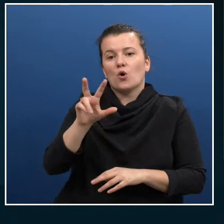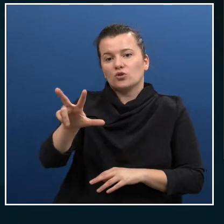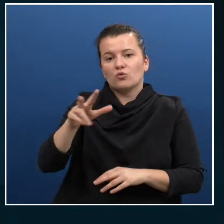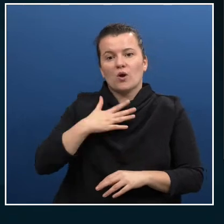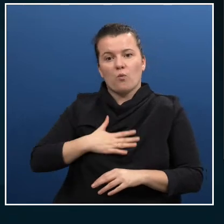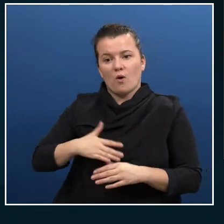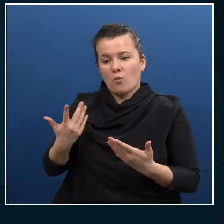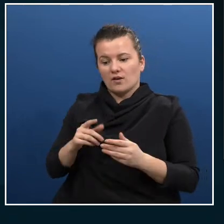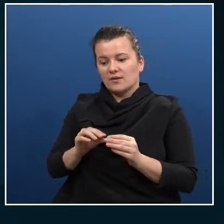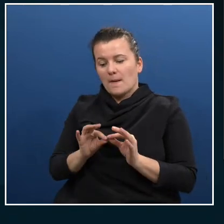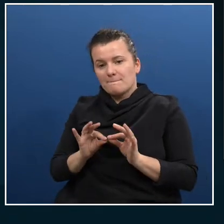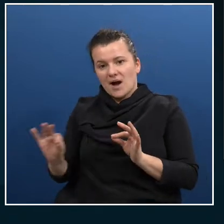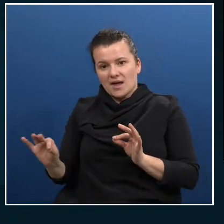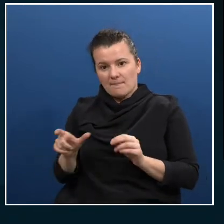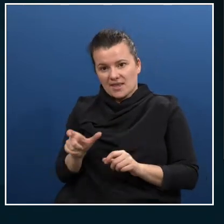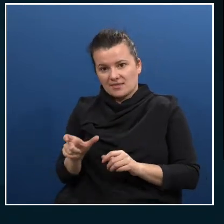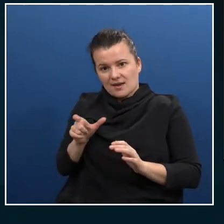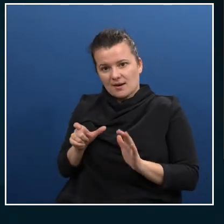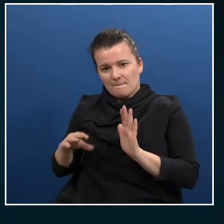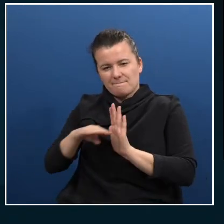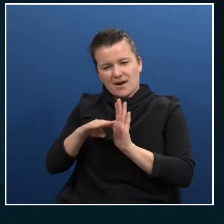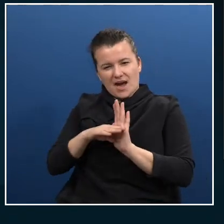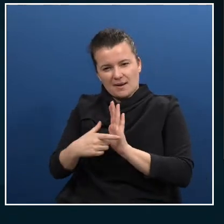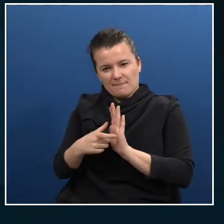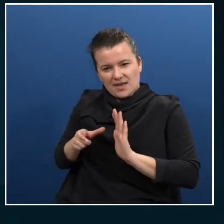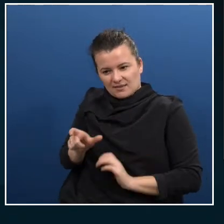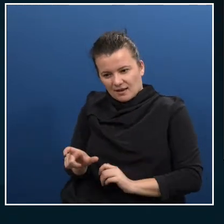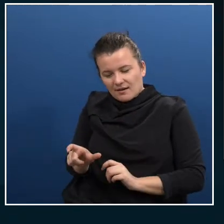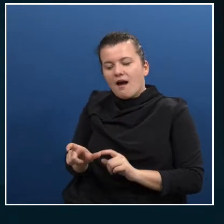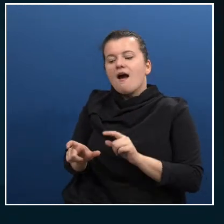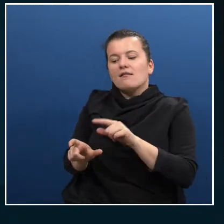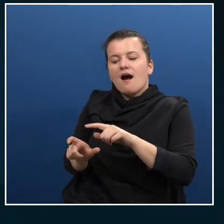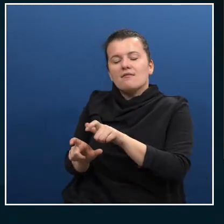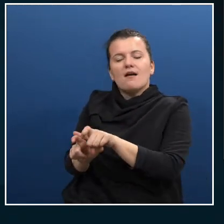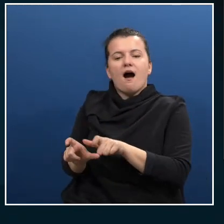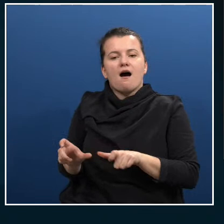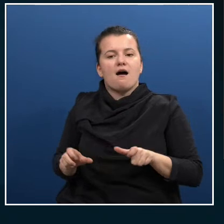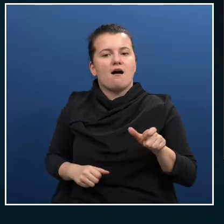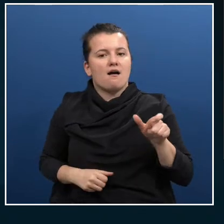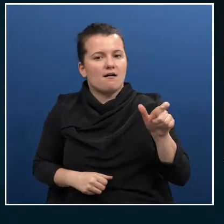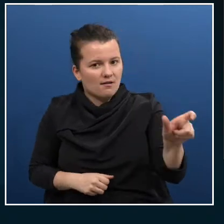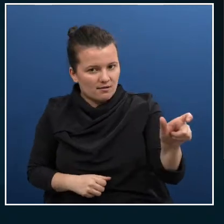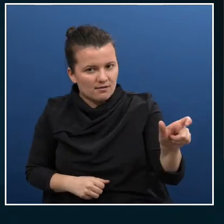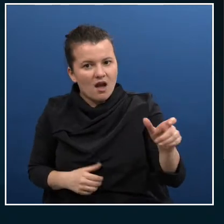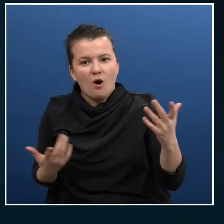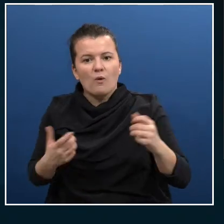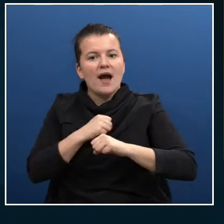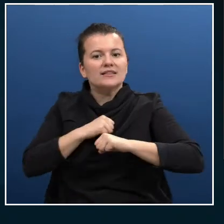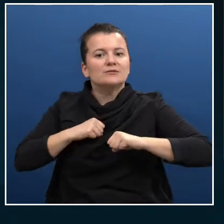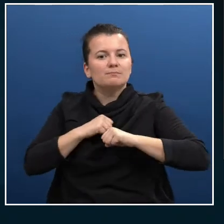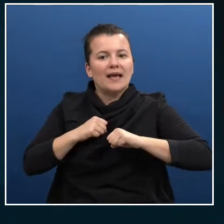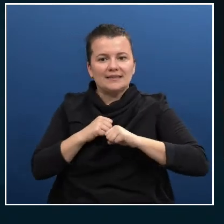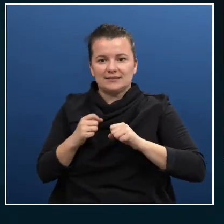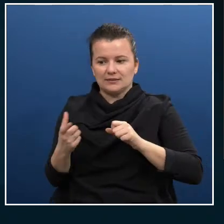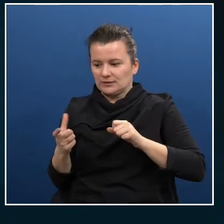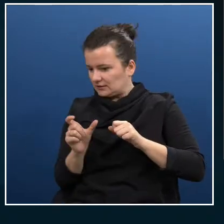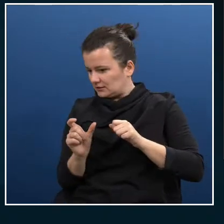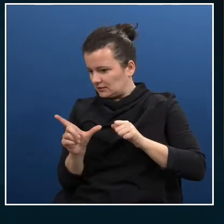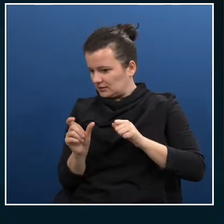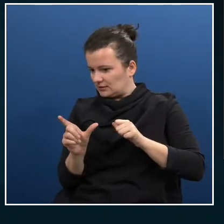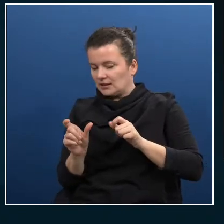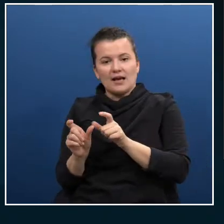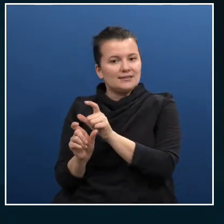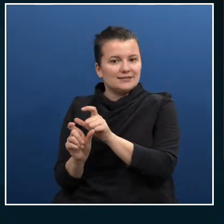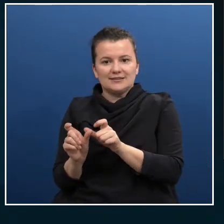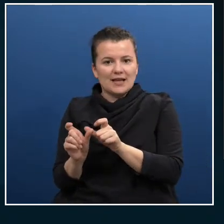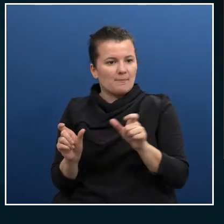easily reused because it's using the same space, that it can easily be reused in an output declaration as